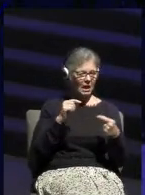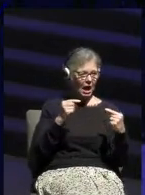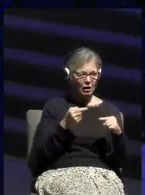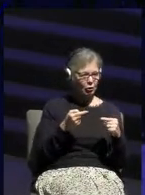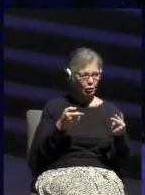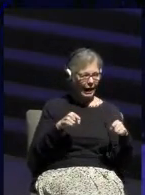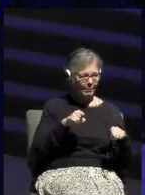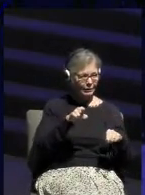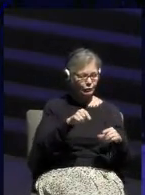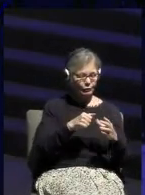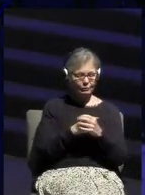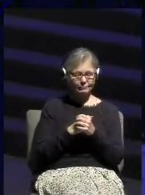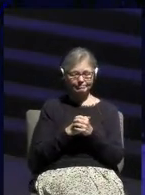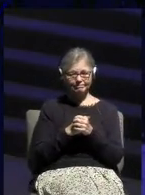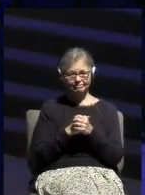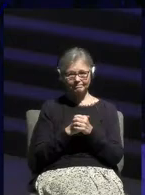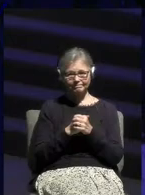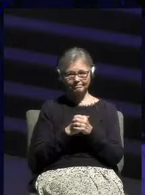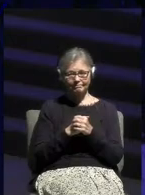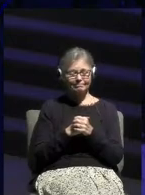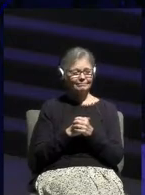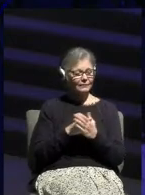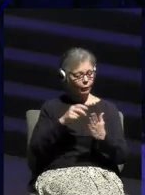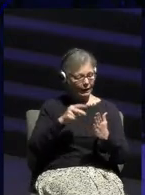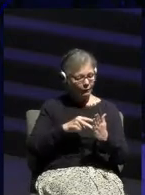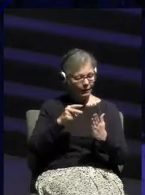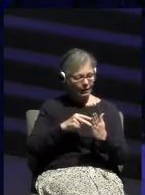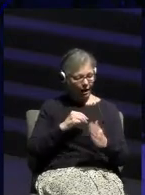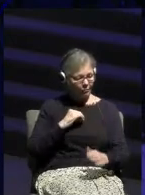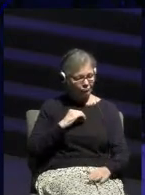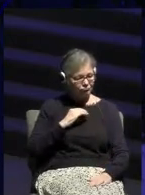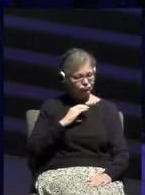That's what he's doing. That he's assuring us